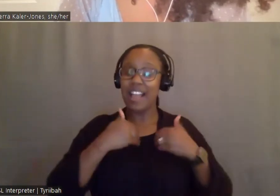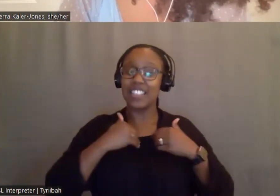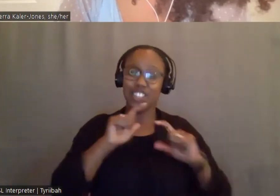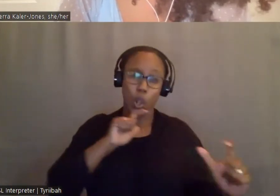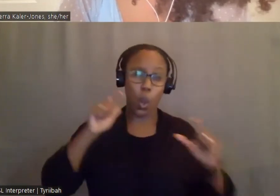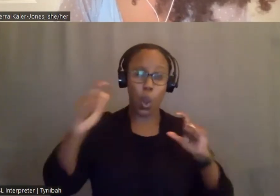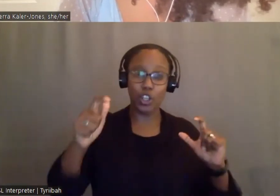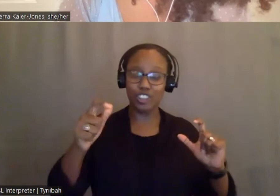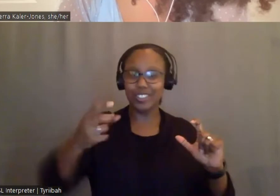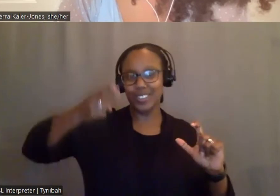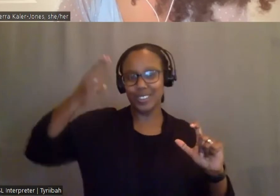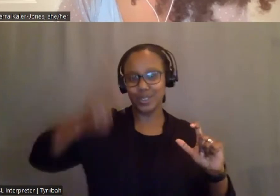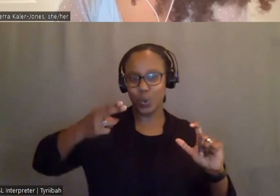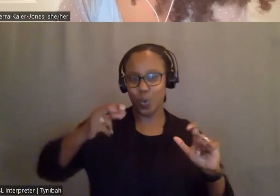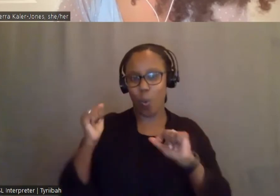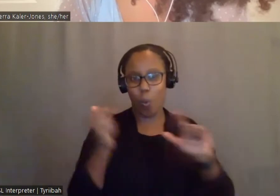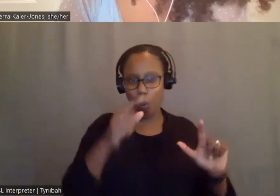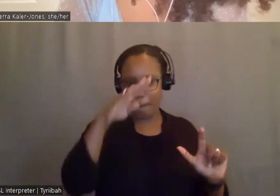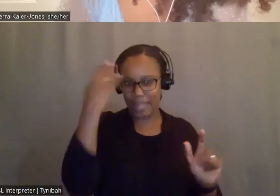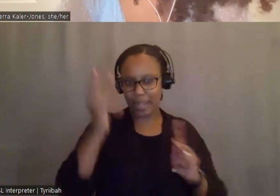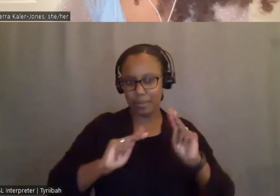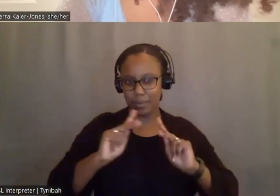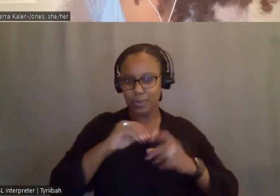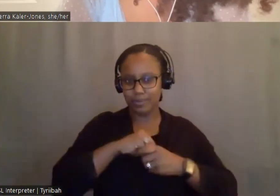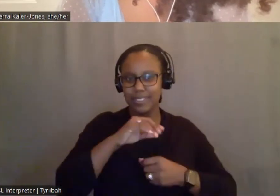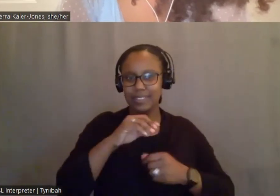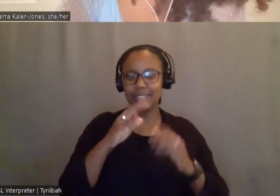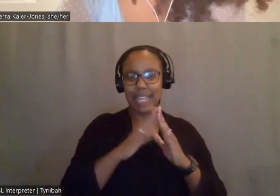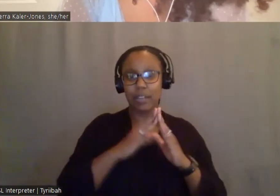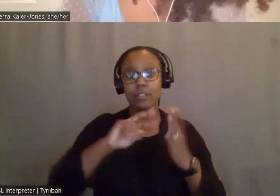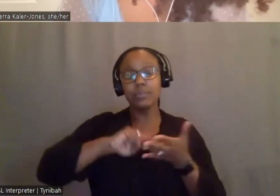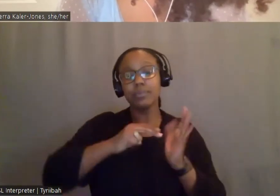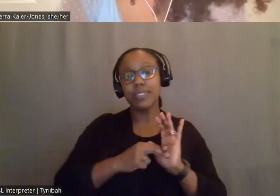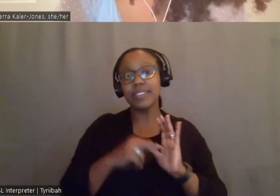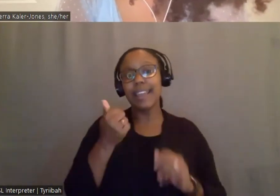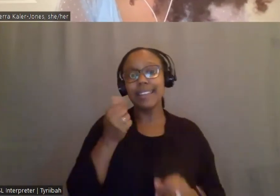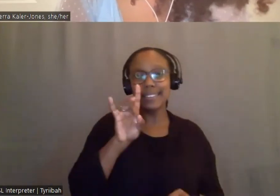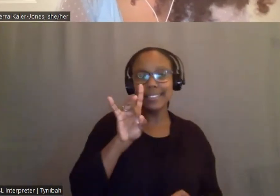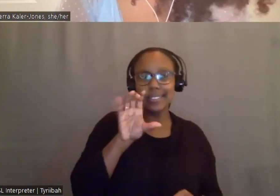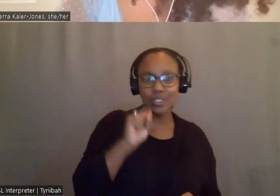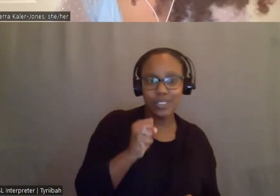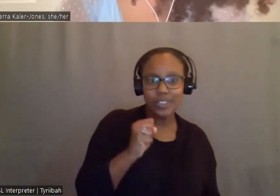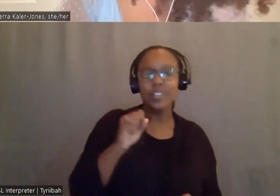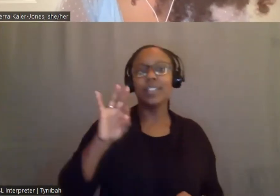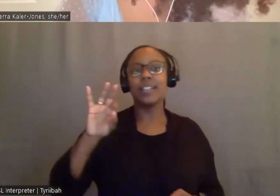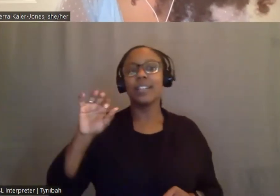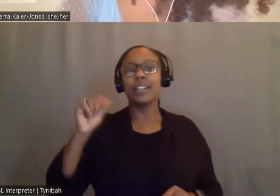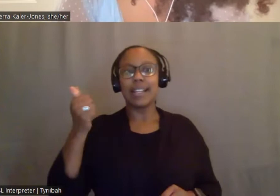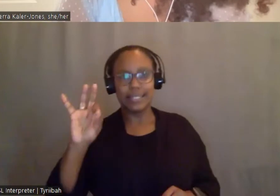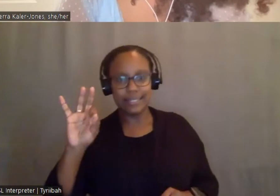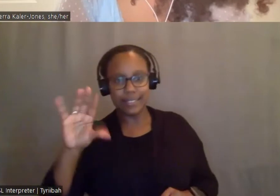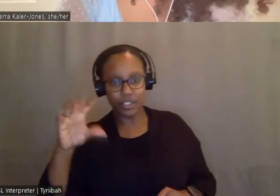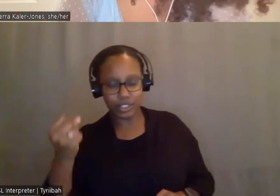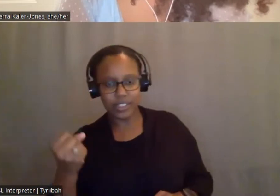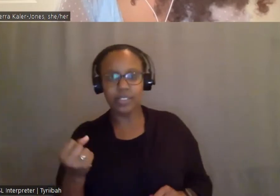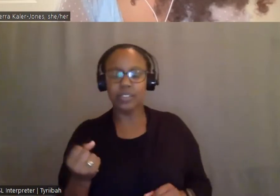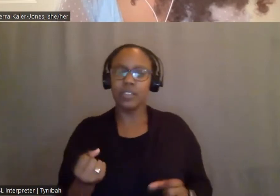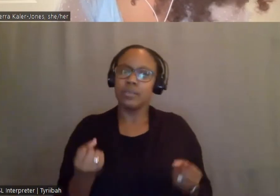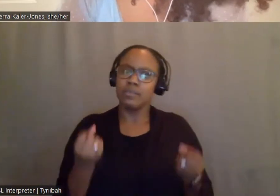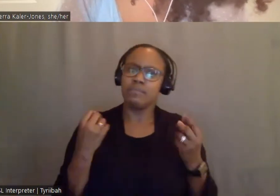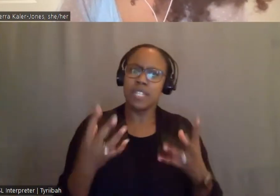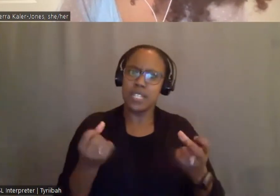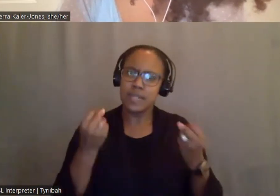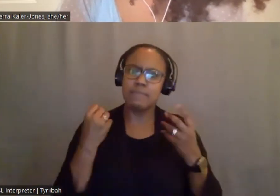means that through the 1800s and early 1900s, there were hundreds of thousands of African-Americans going to these